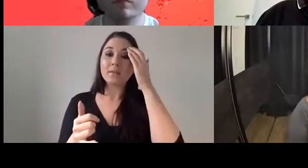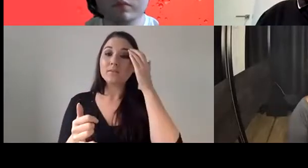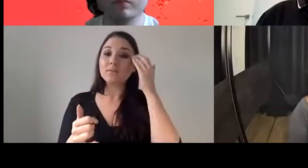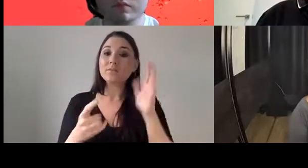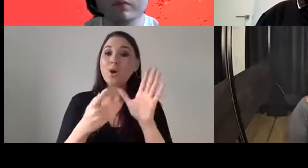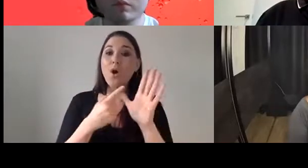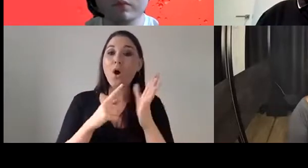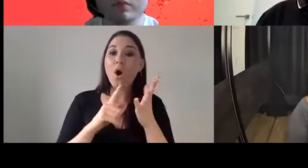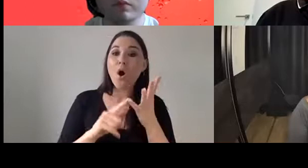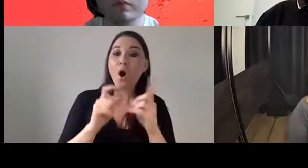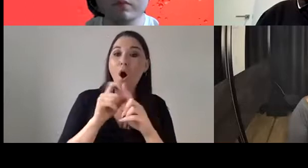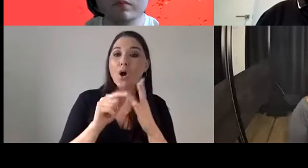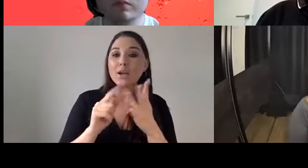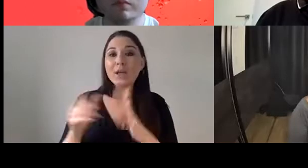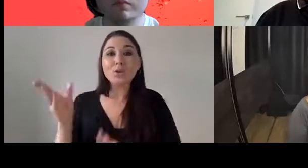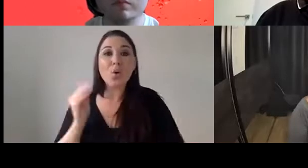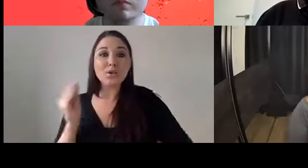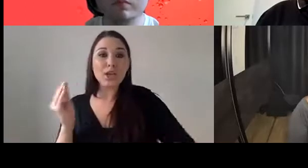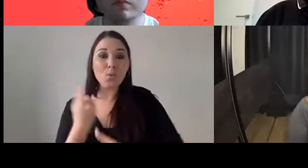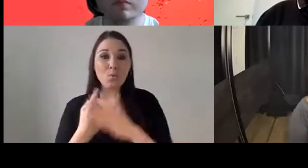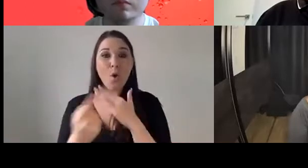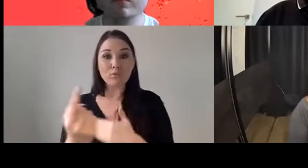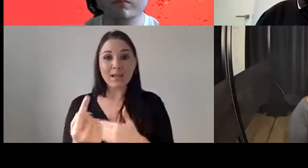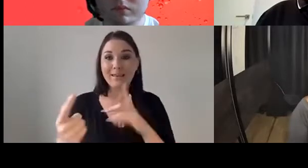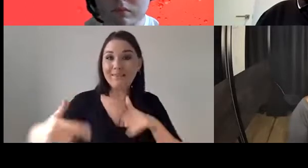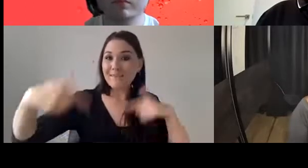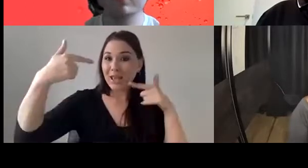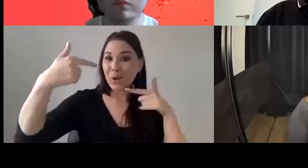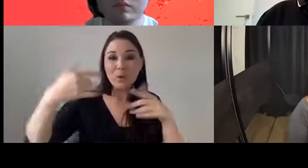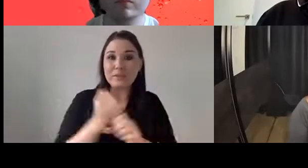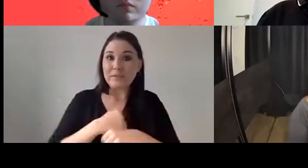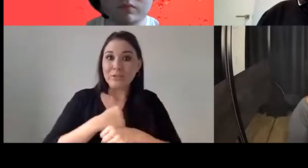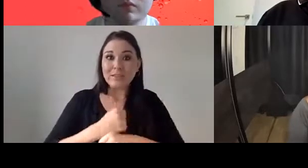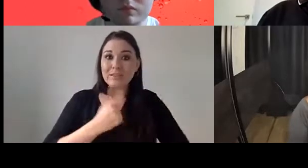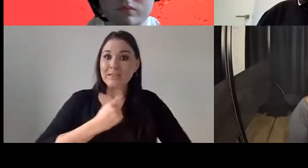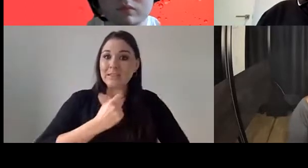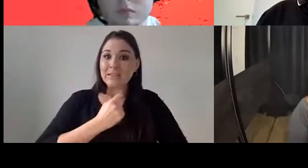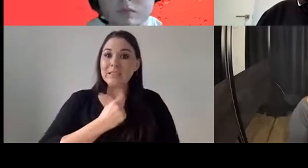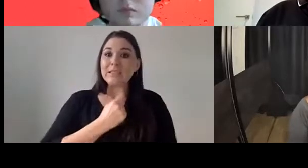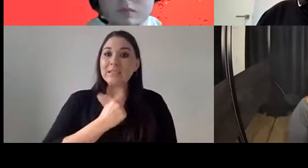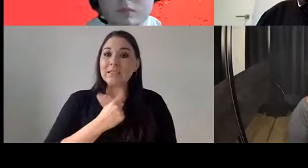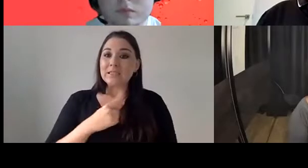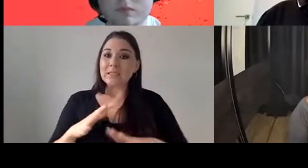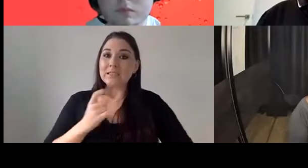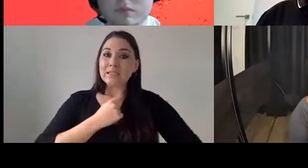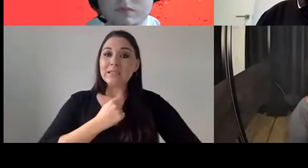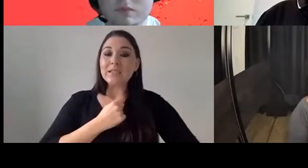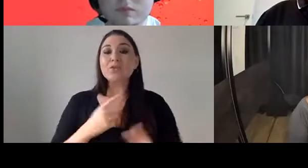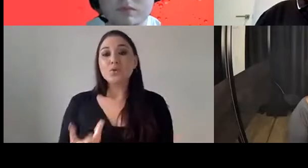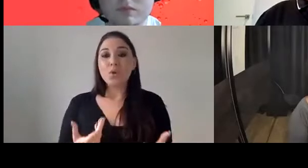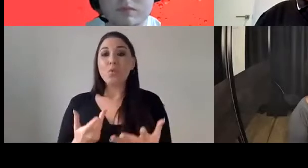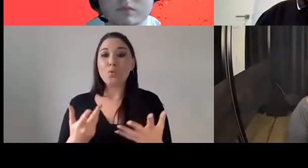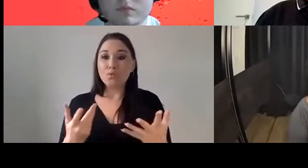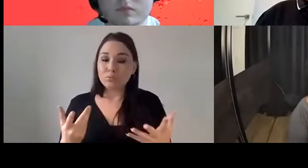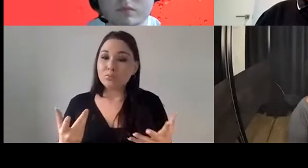It doesn't have to be video on, because it can be very stressful for people and very anxious. So embrace